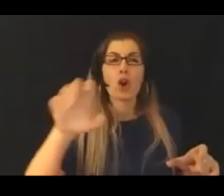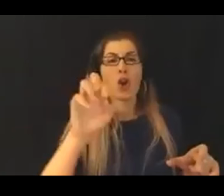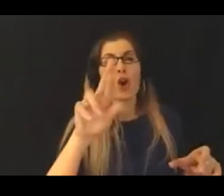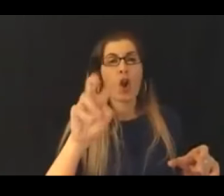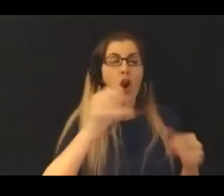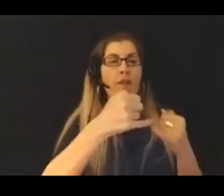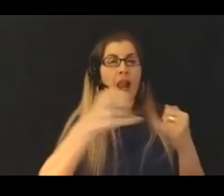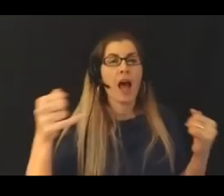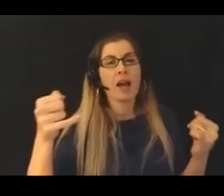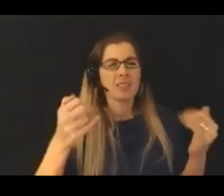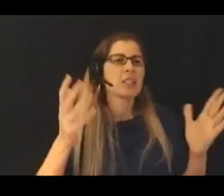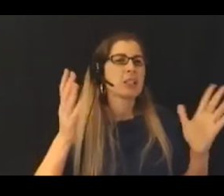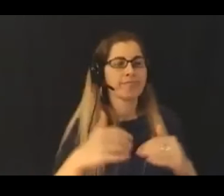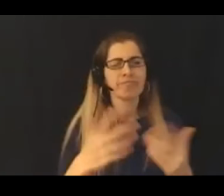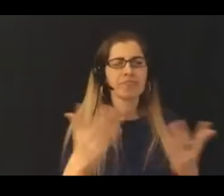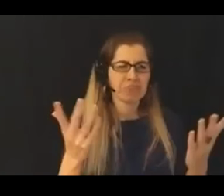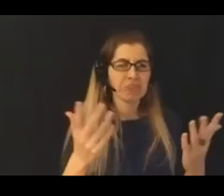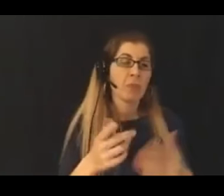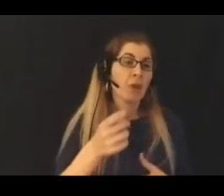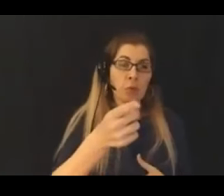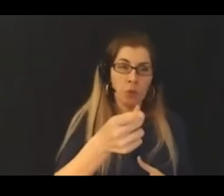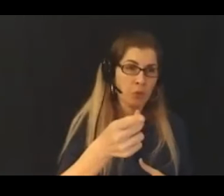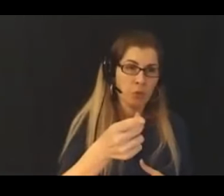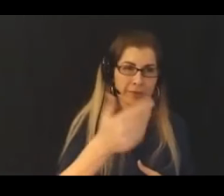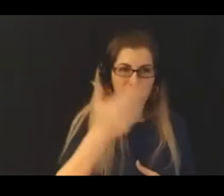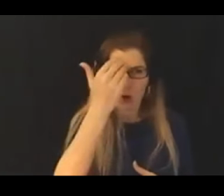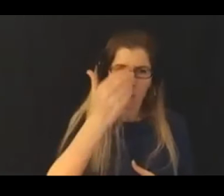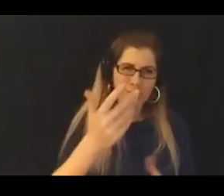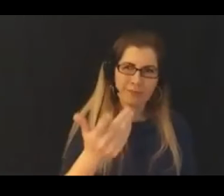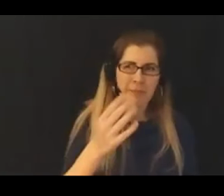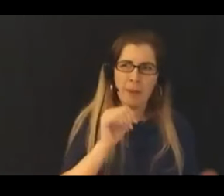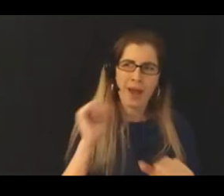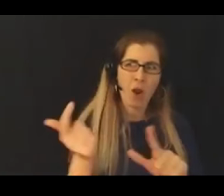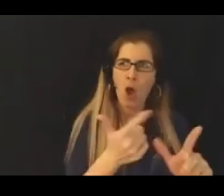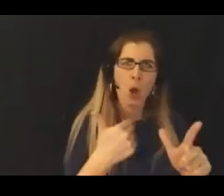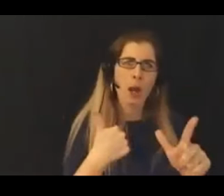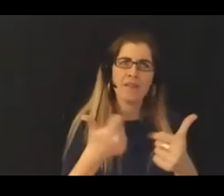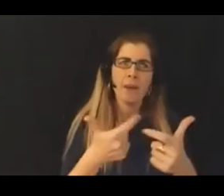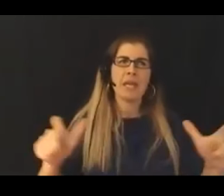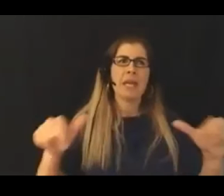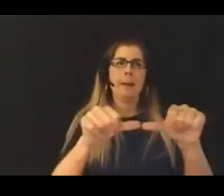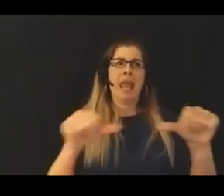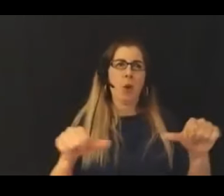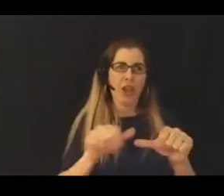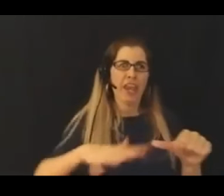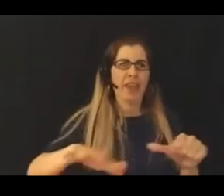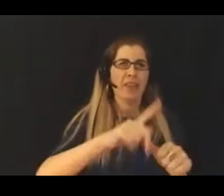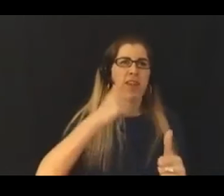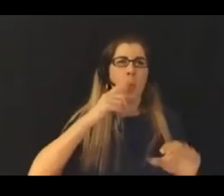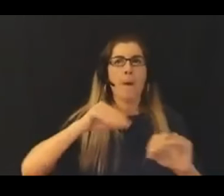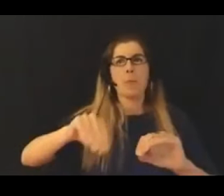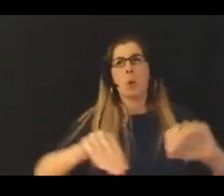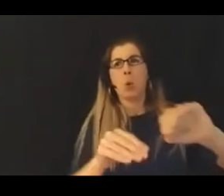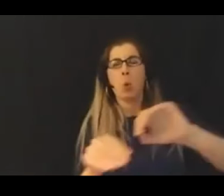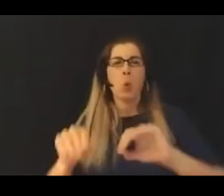example of ways that we don't have to pretend that everyone has a gigantic studio space to move in,